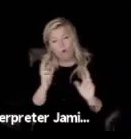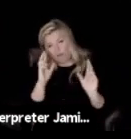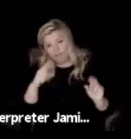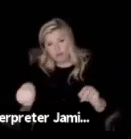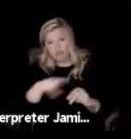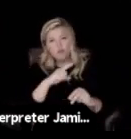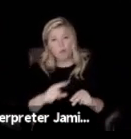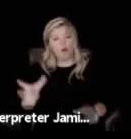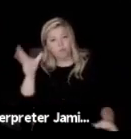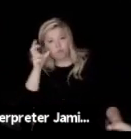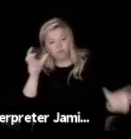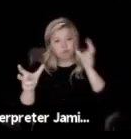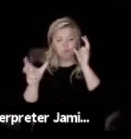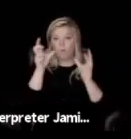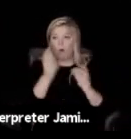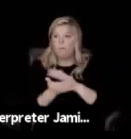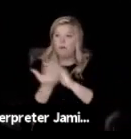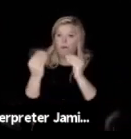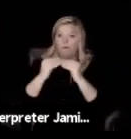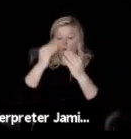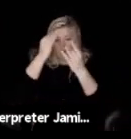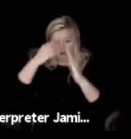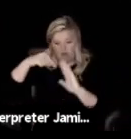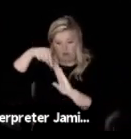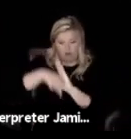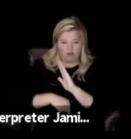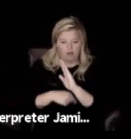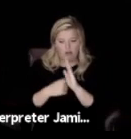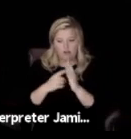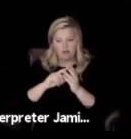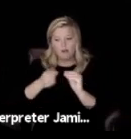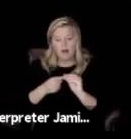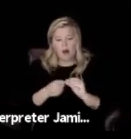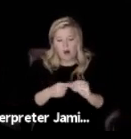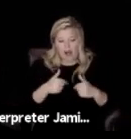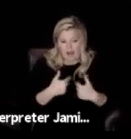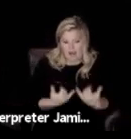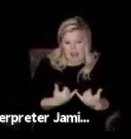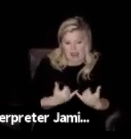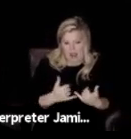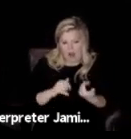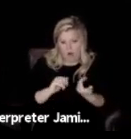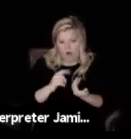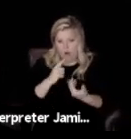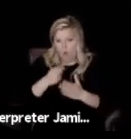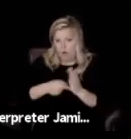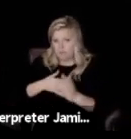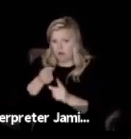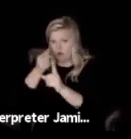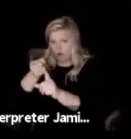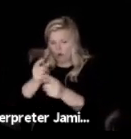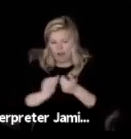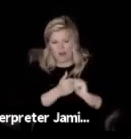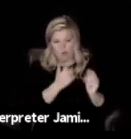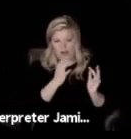to think even more critically about where you are, where you want to go, and how you can get there. But first, I want to